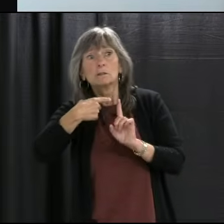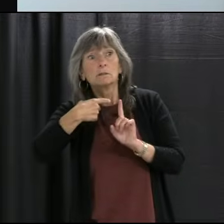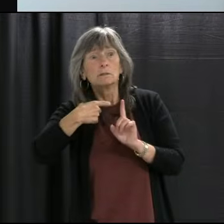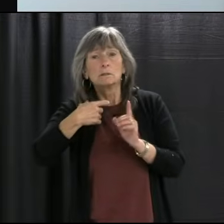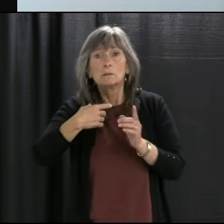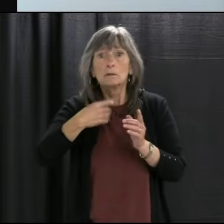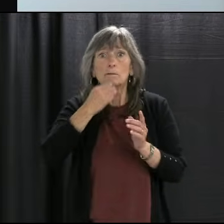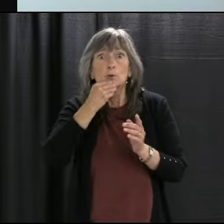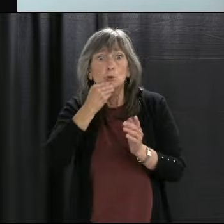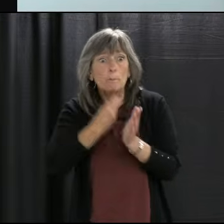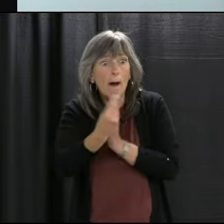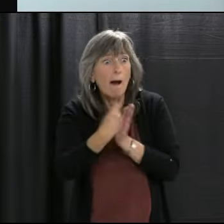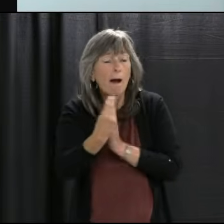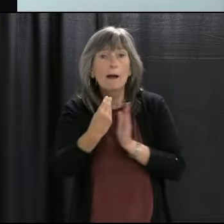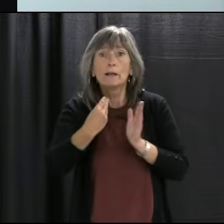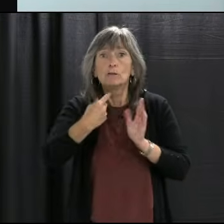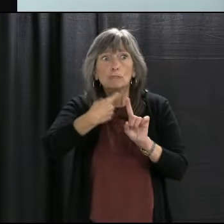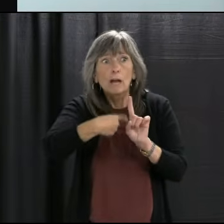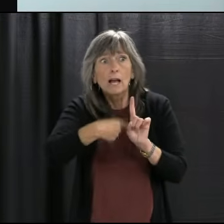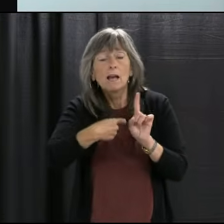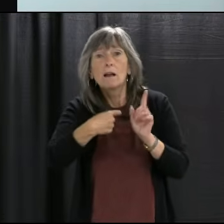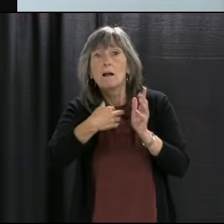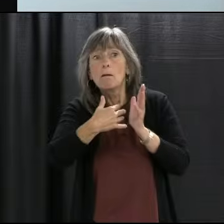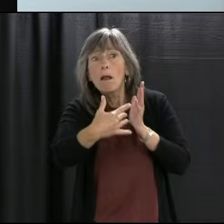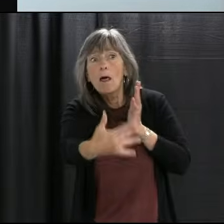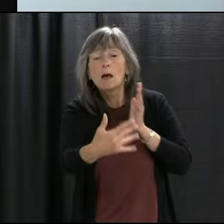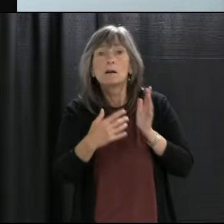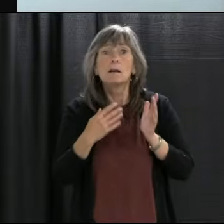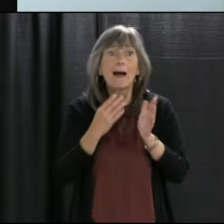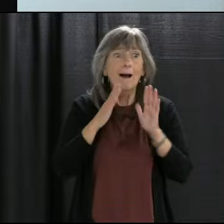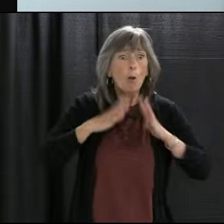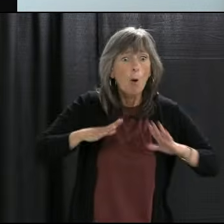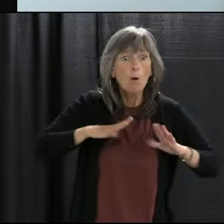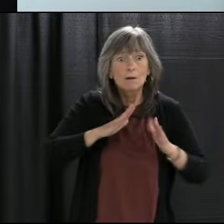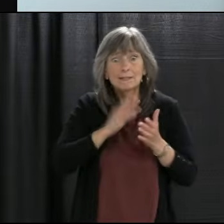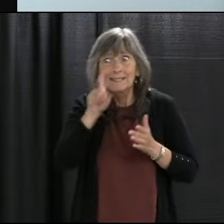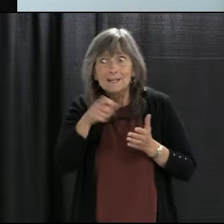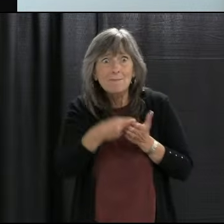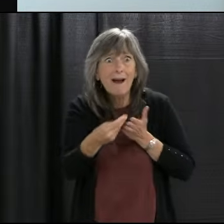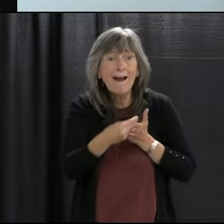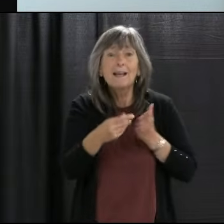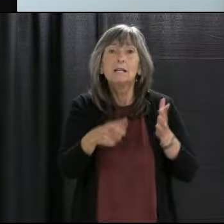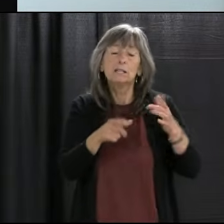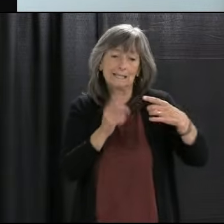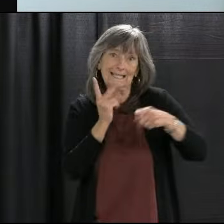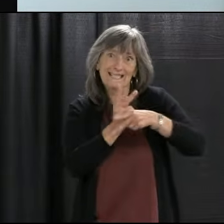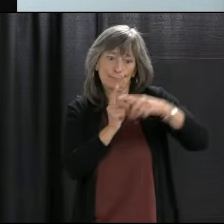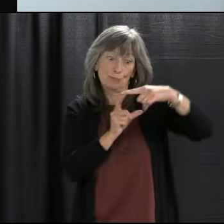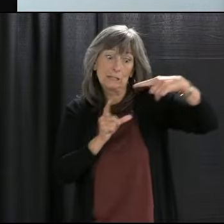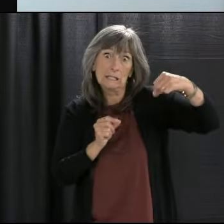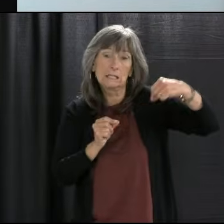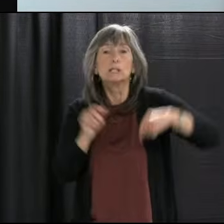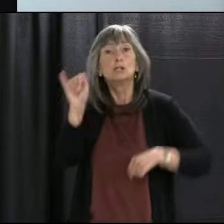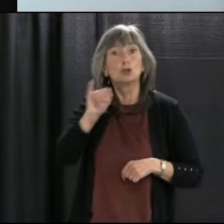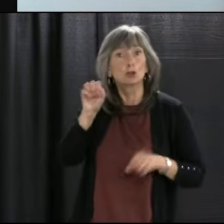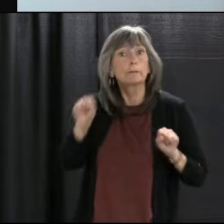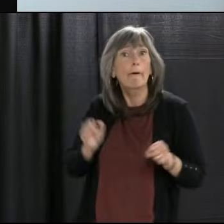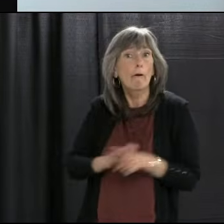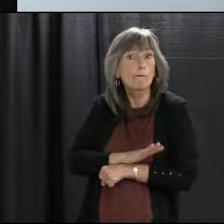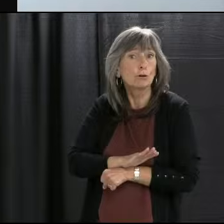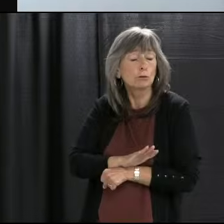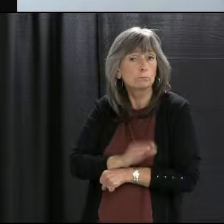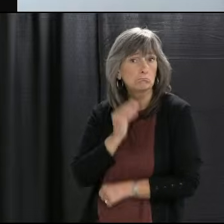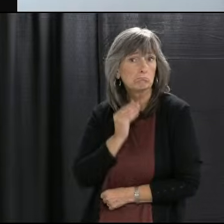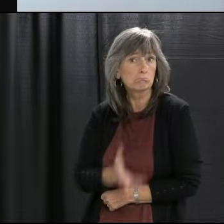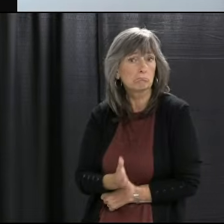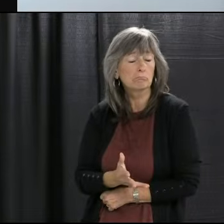having services provided from the Red Cross, to actually keep relevant receipts. The accommodations